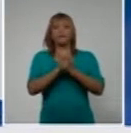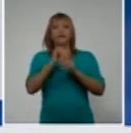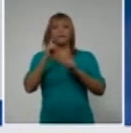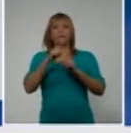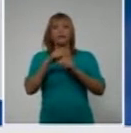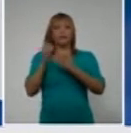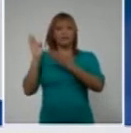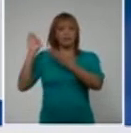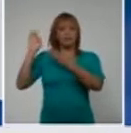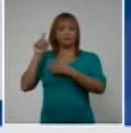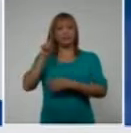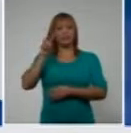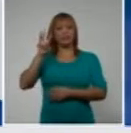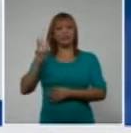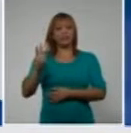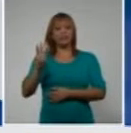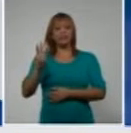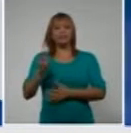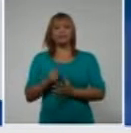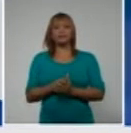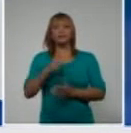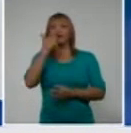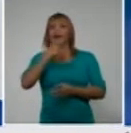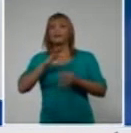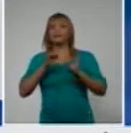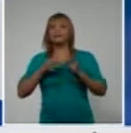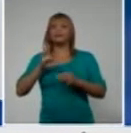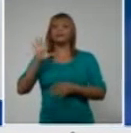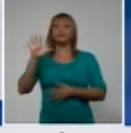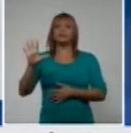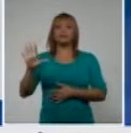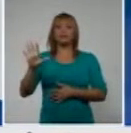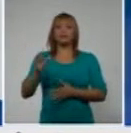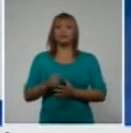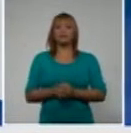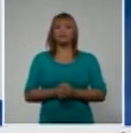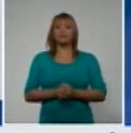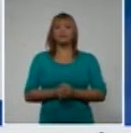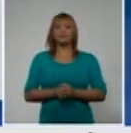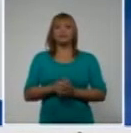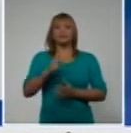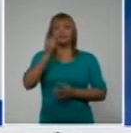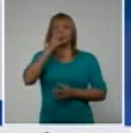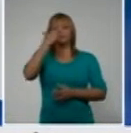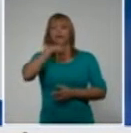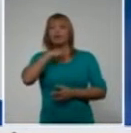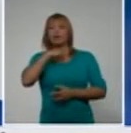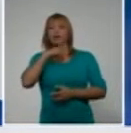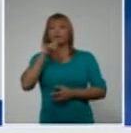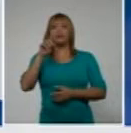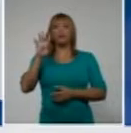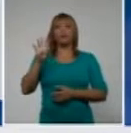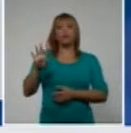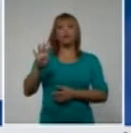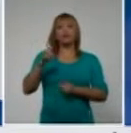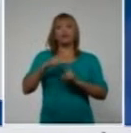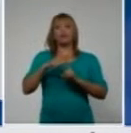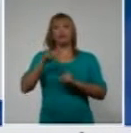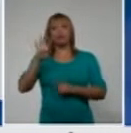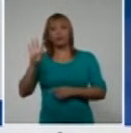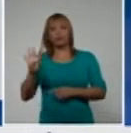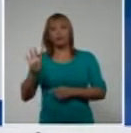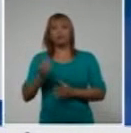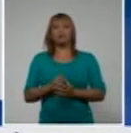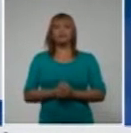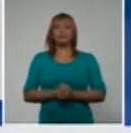cases belong to Havana province, 13 to Matanzas, 5 to Artemisa. The provinces of Ciego de Ávila and